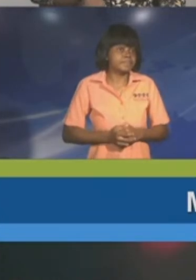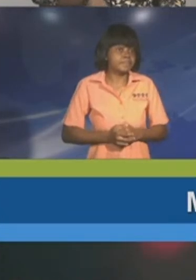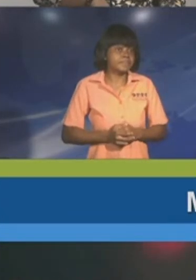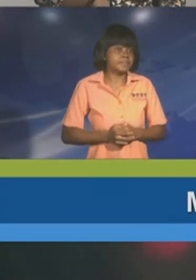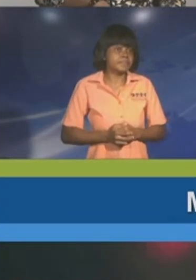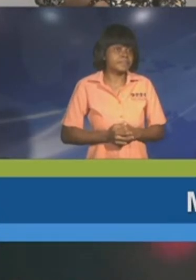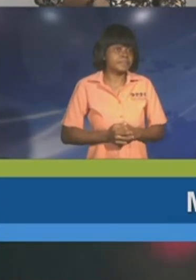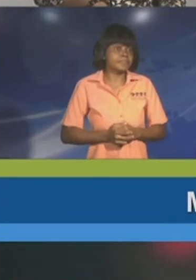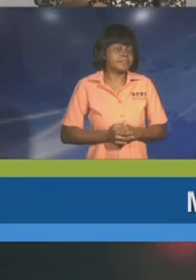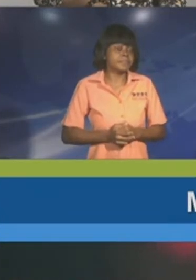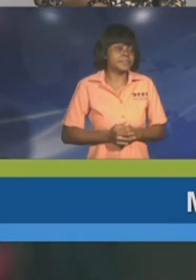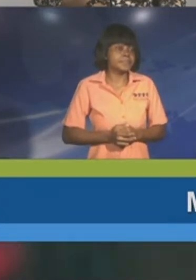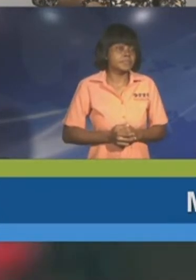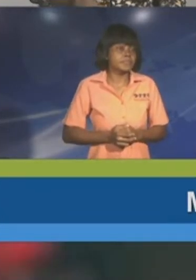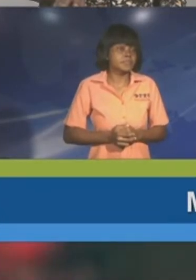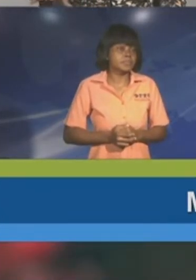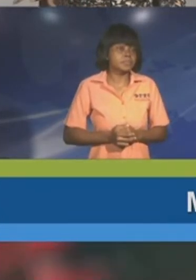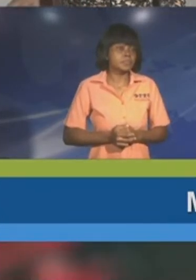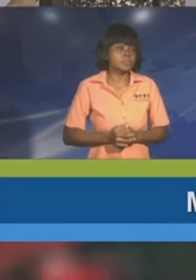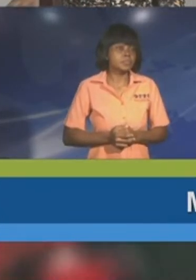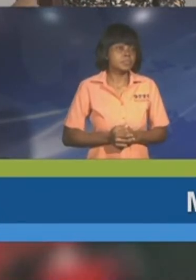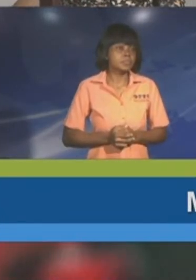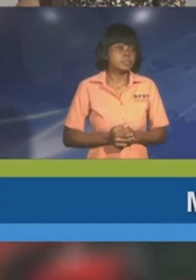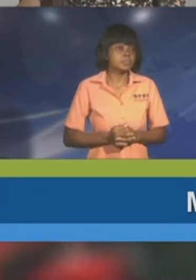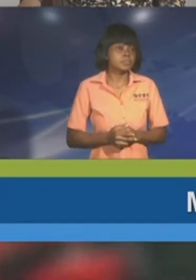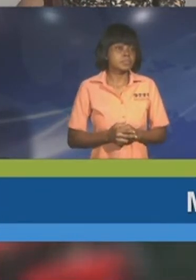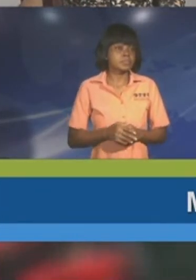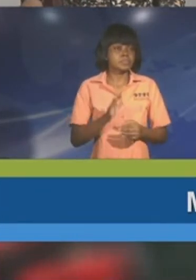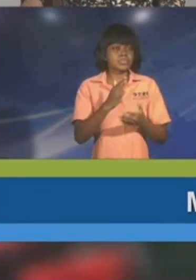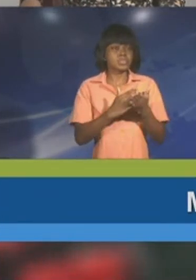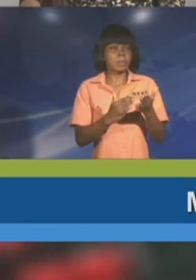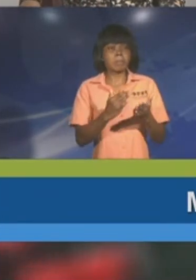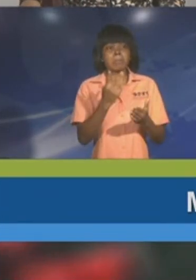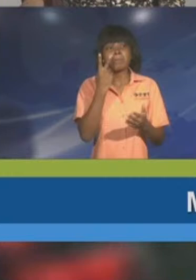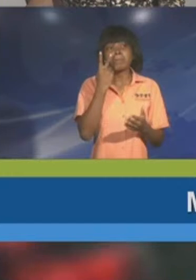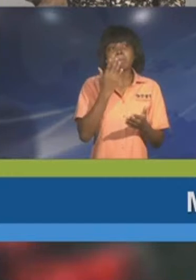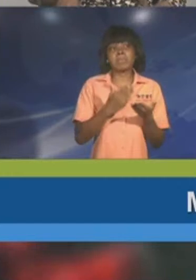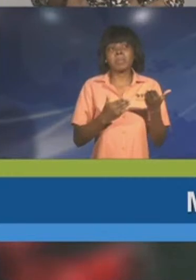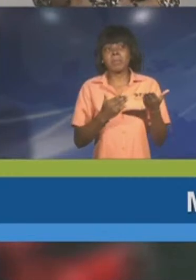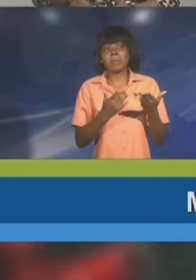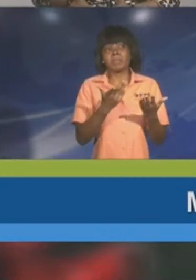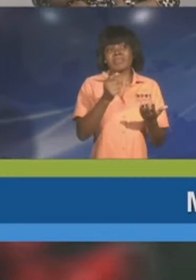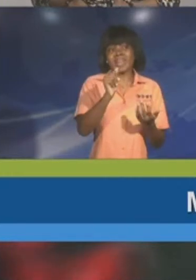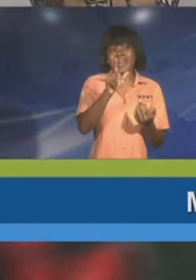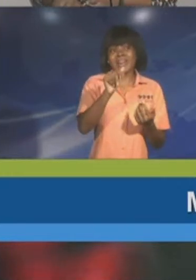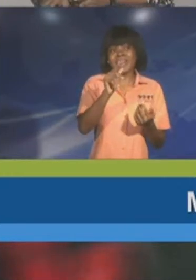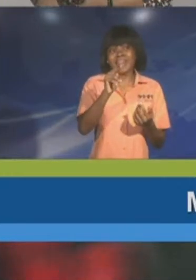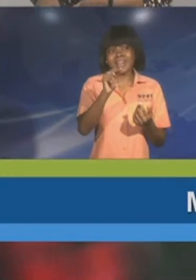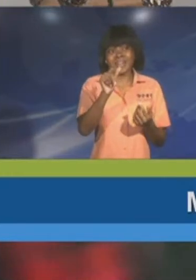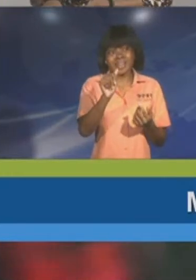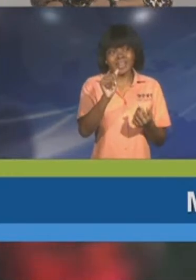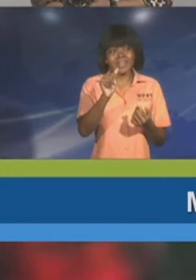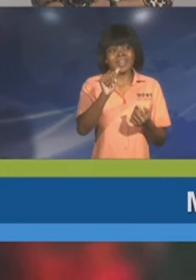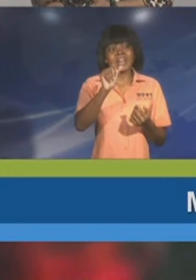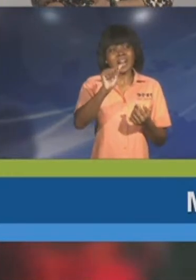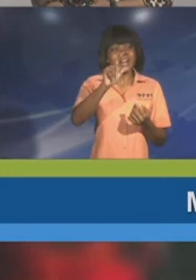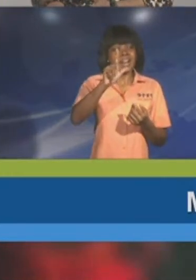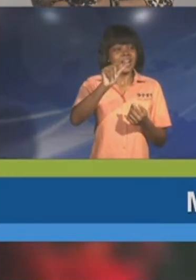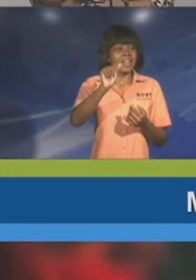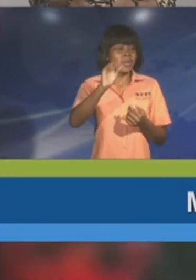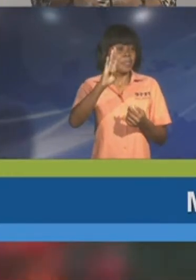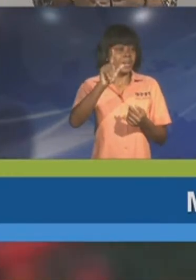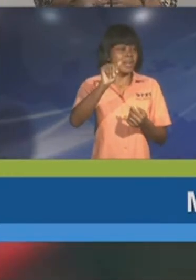and a few cases in Indonesia. But the ones in Alabama and USA have not shown that prior COVID